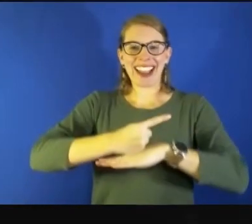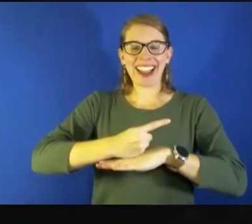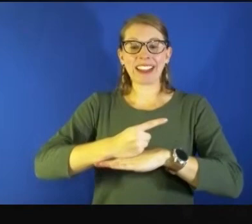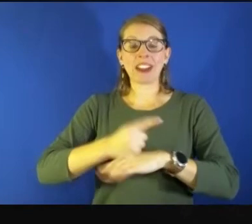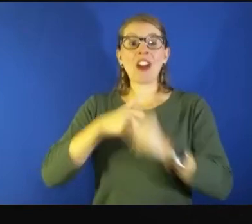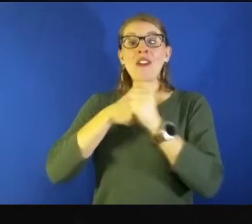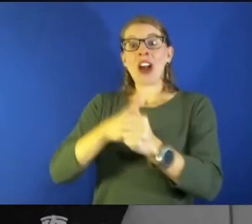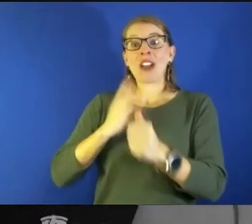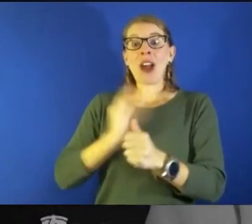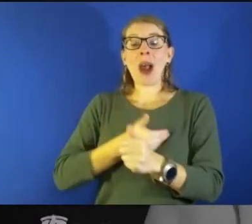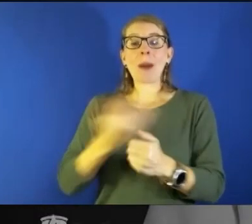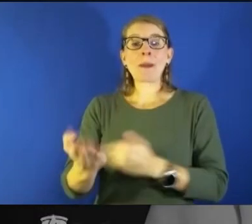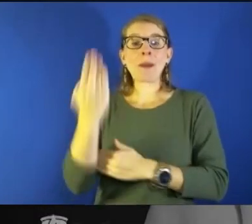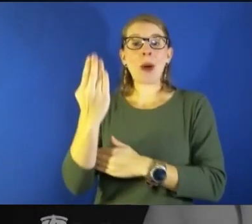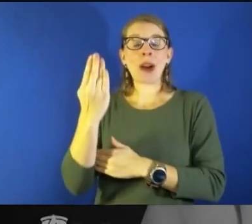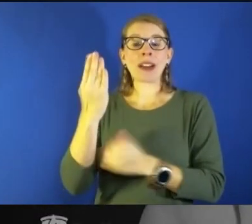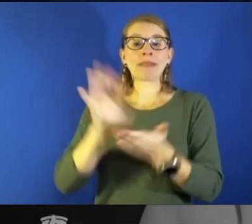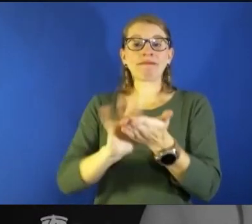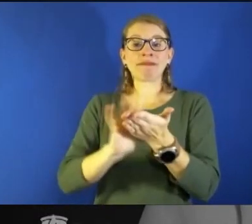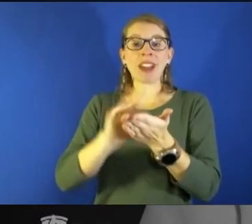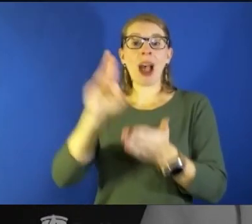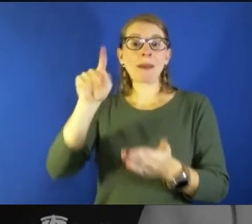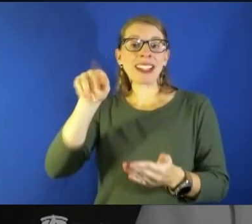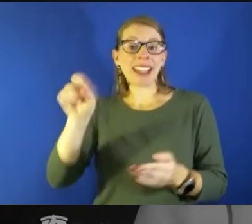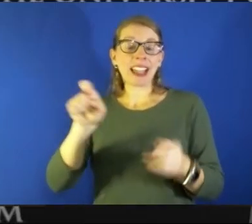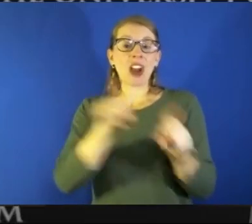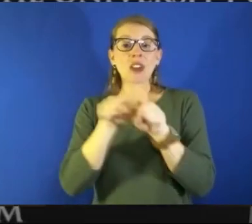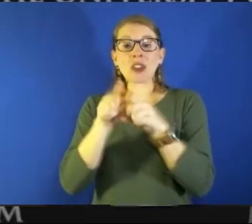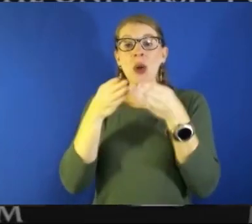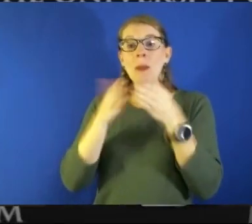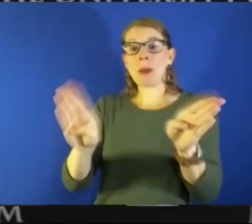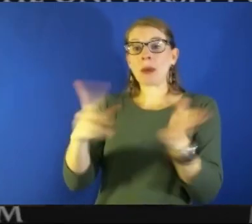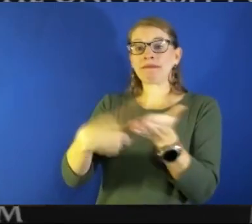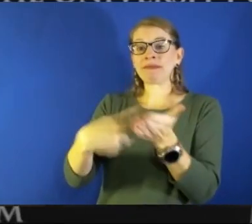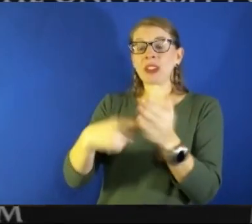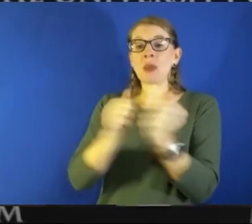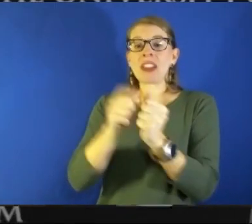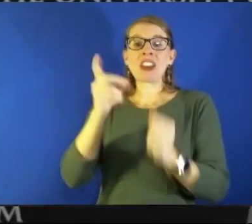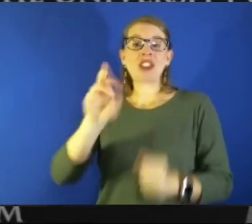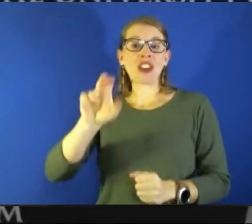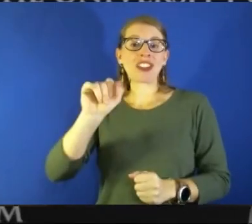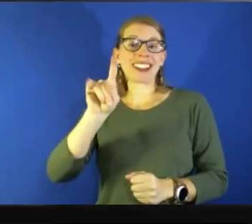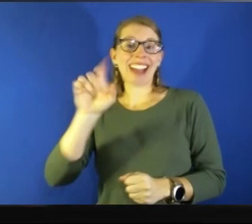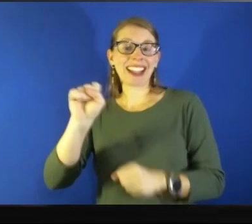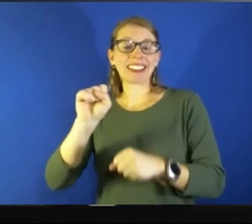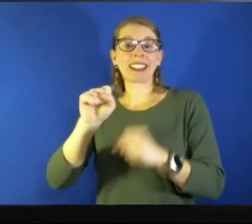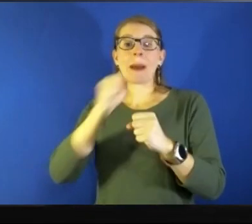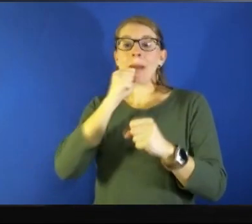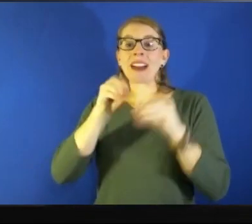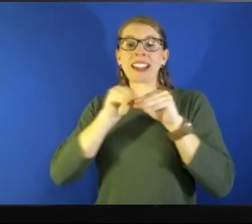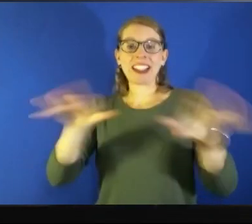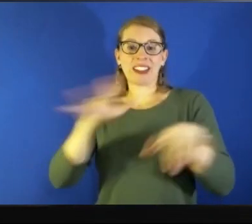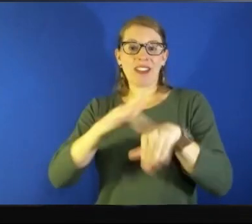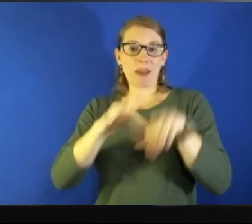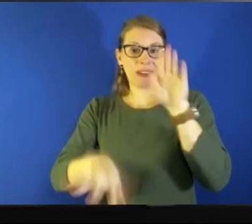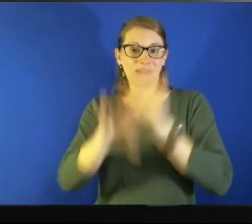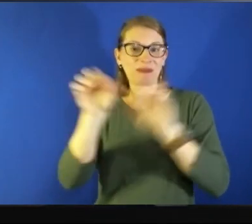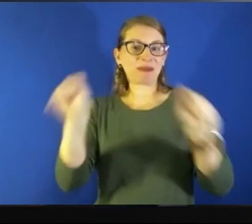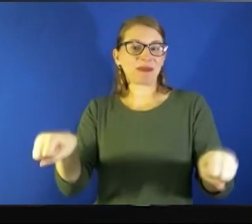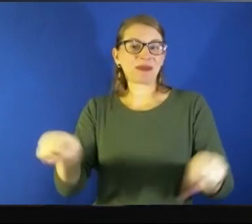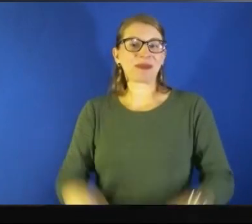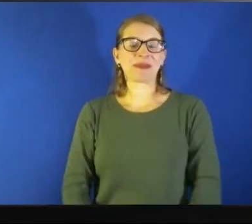Medical Update and Open Mics with Dr. Stites podcasts. Now everywhere podcasts are available.